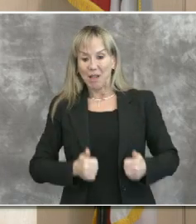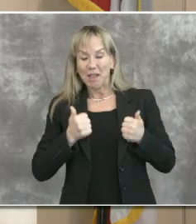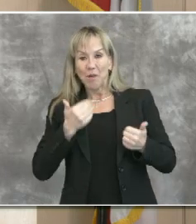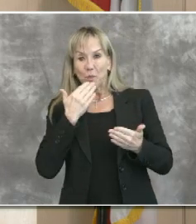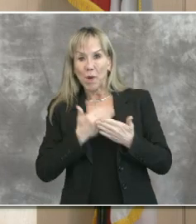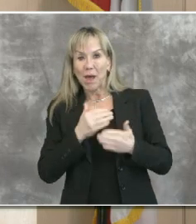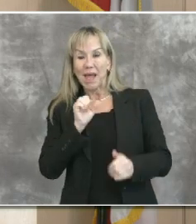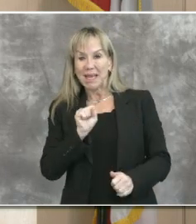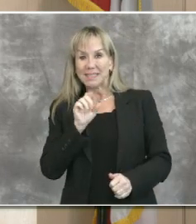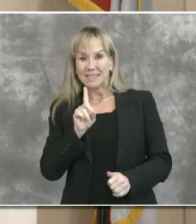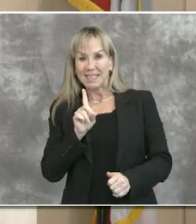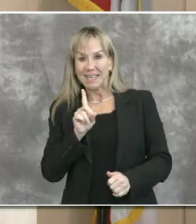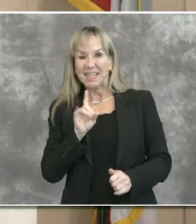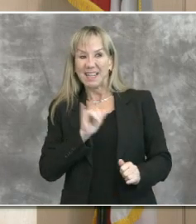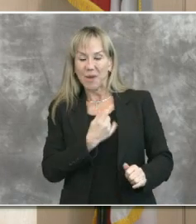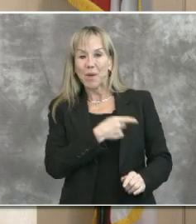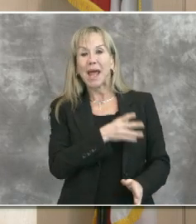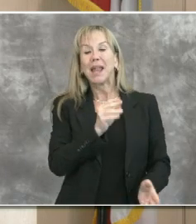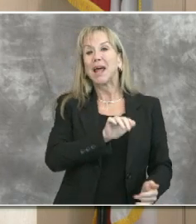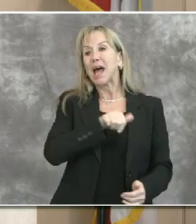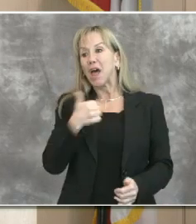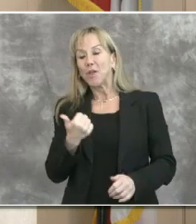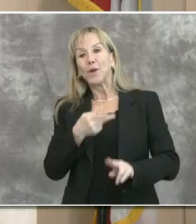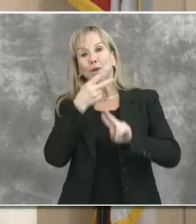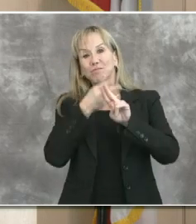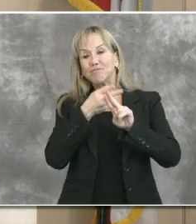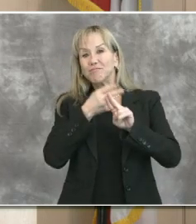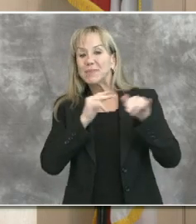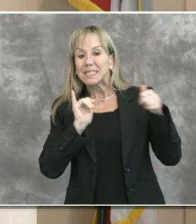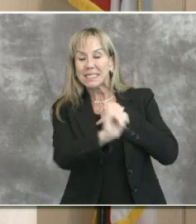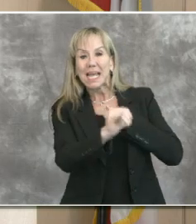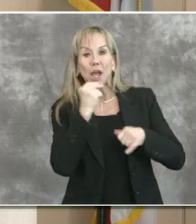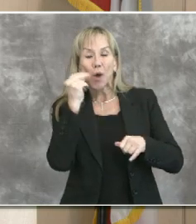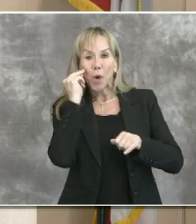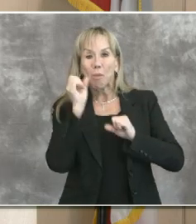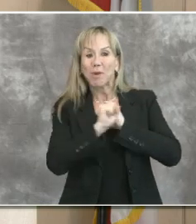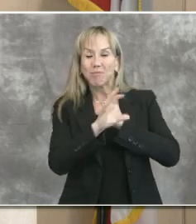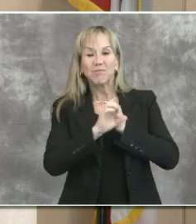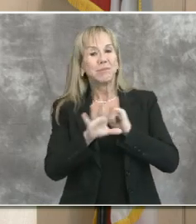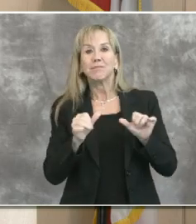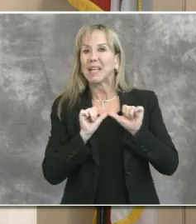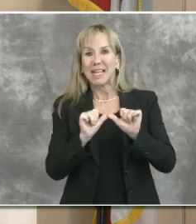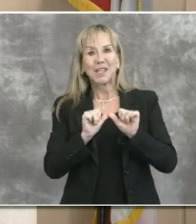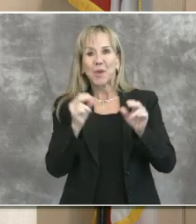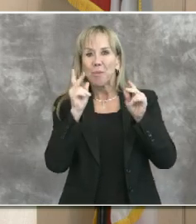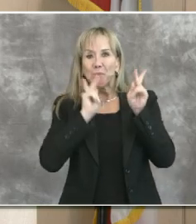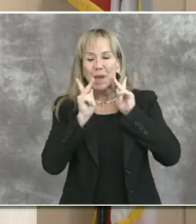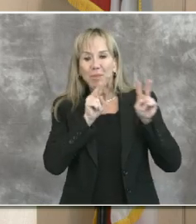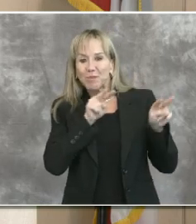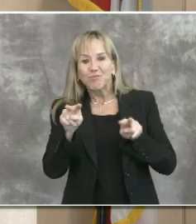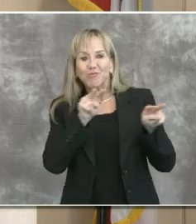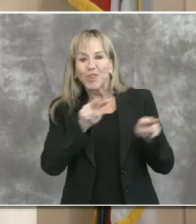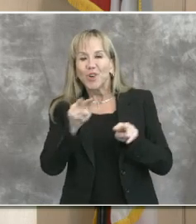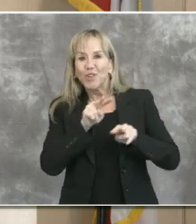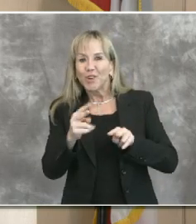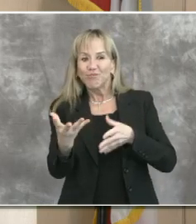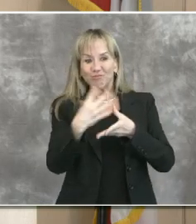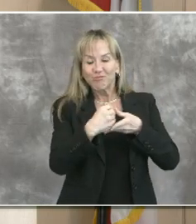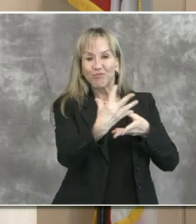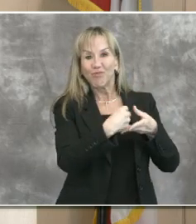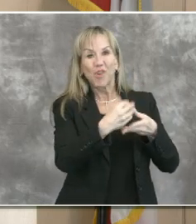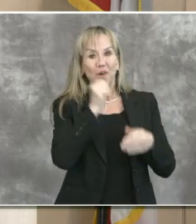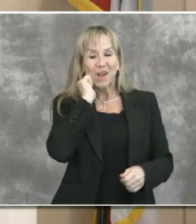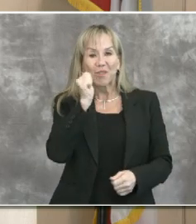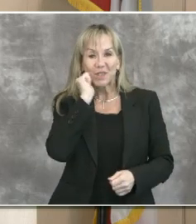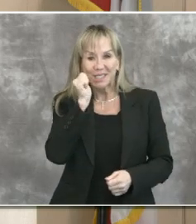LiveWellSD and hashtag StayHomeSD campaigns continue to engage more and more residents each and